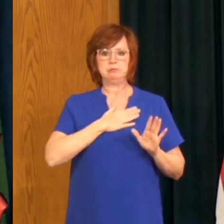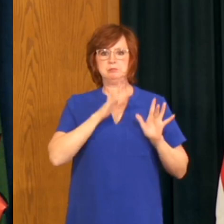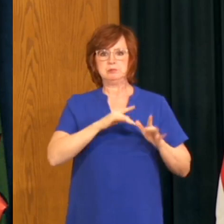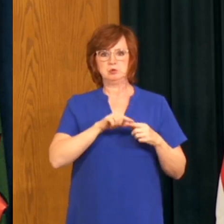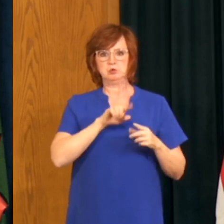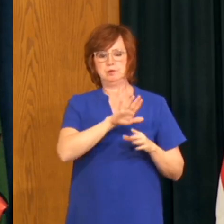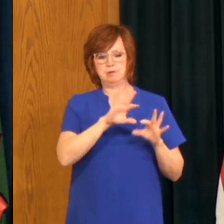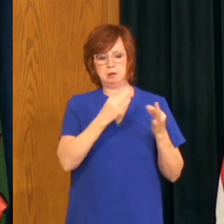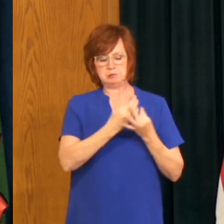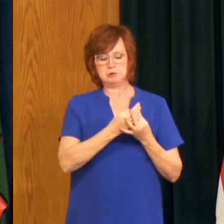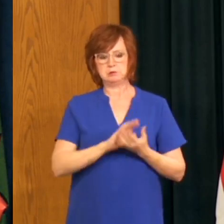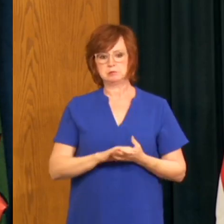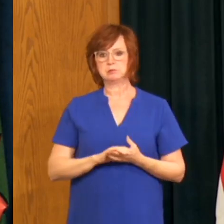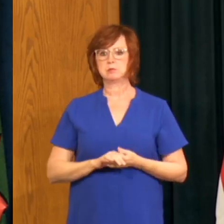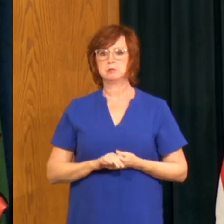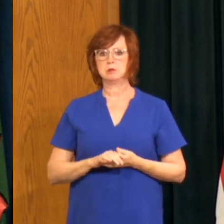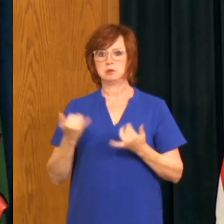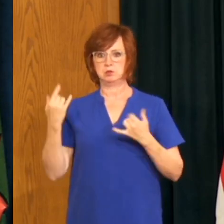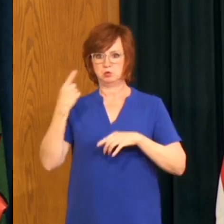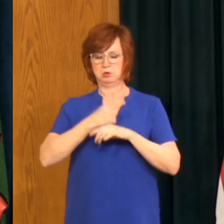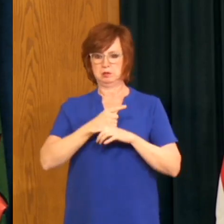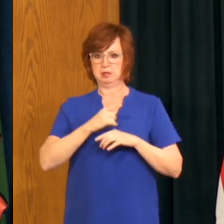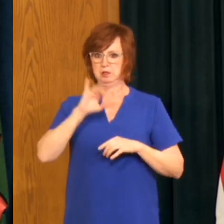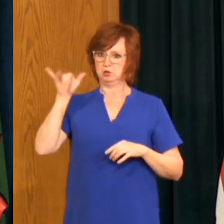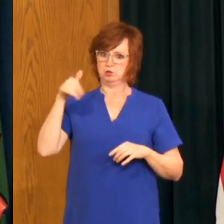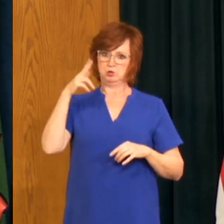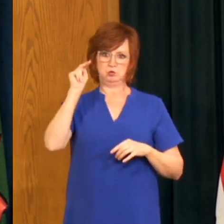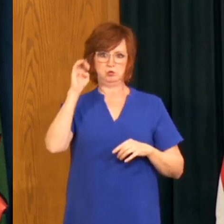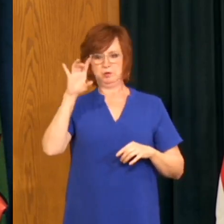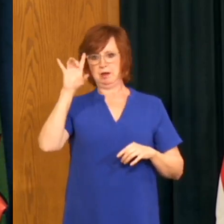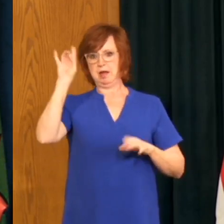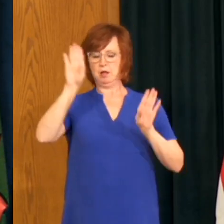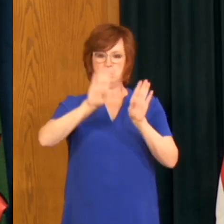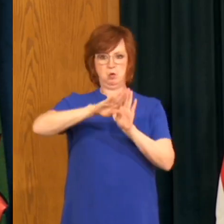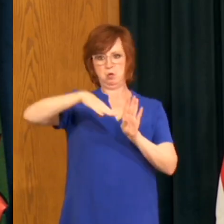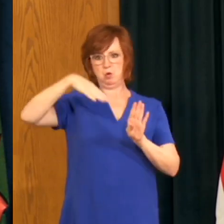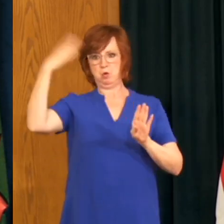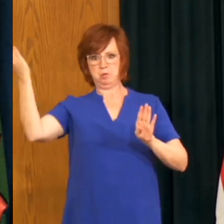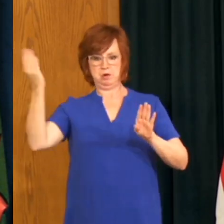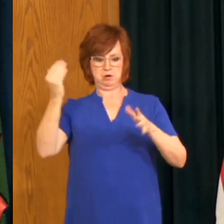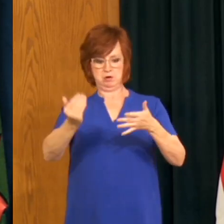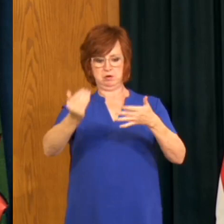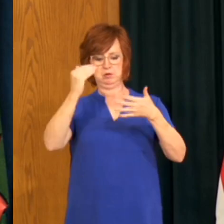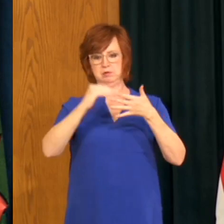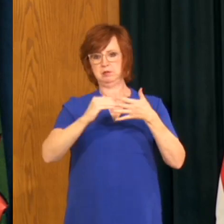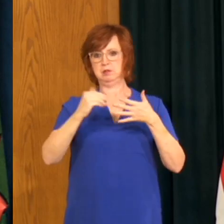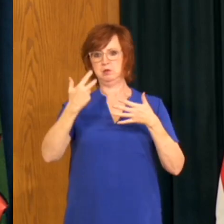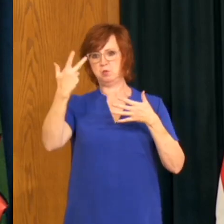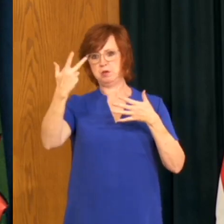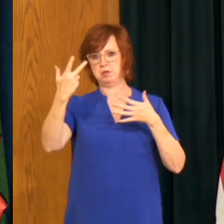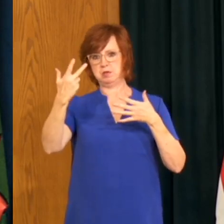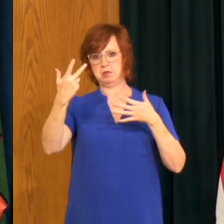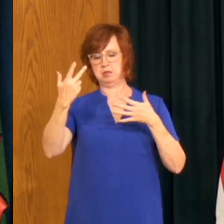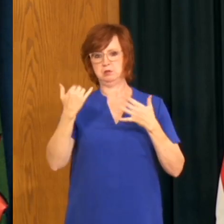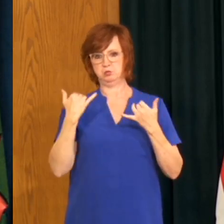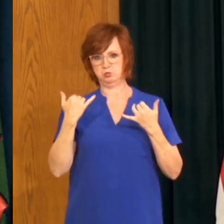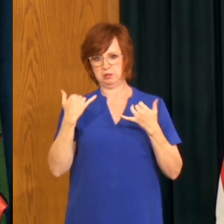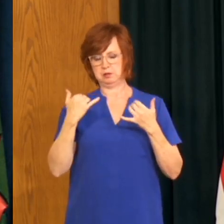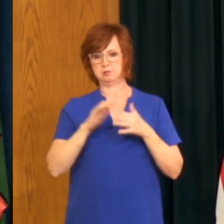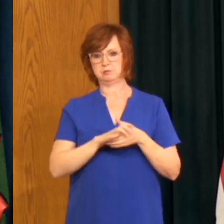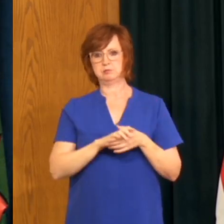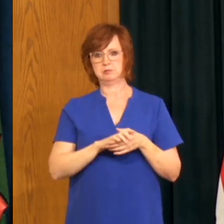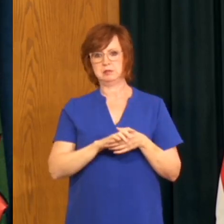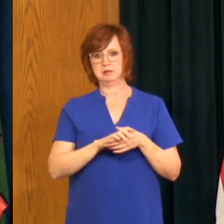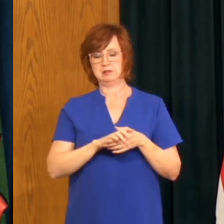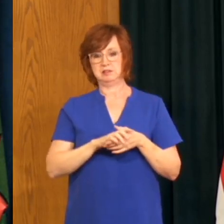extended. Today is a big day for the reopening in the province of Saskatchewan. We're down